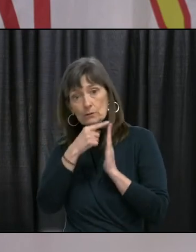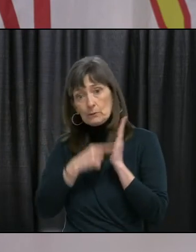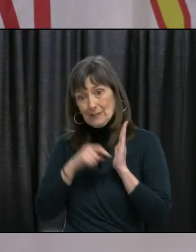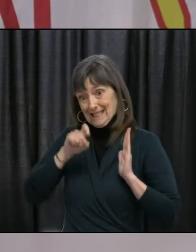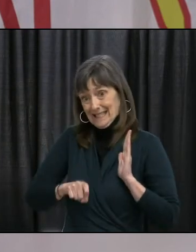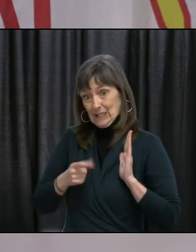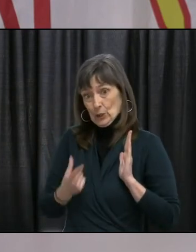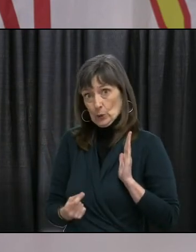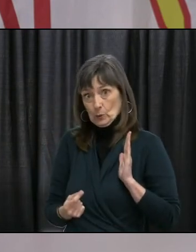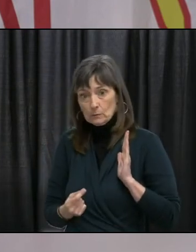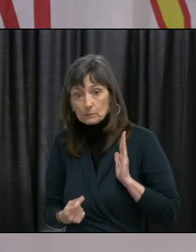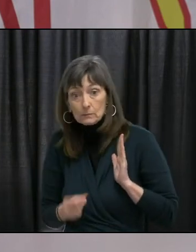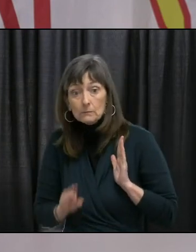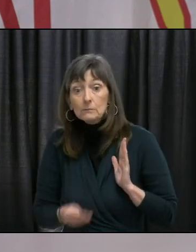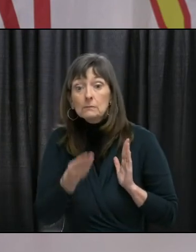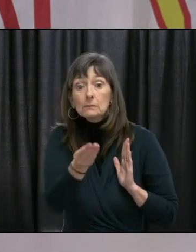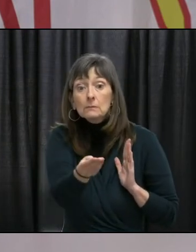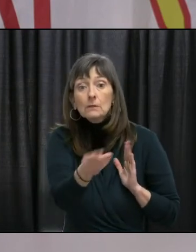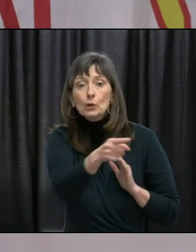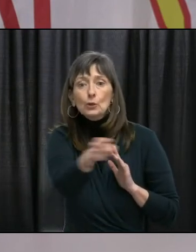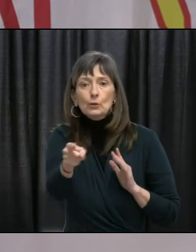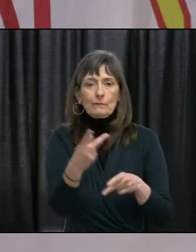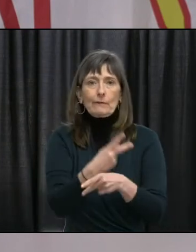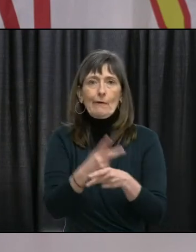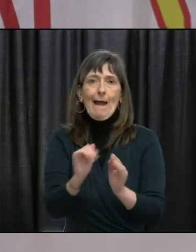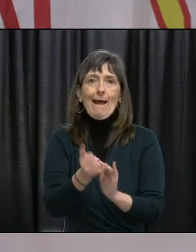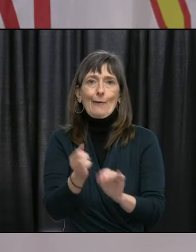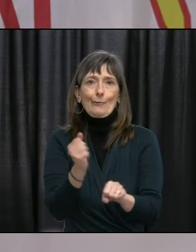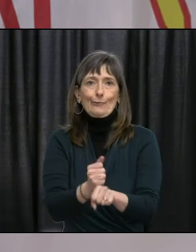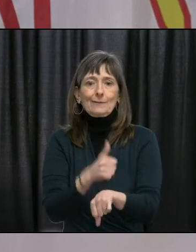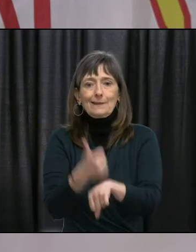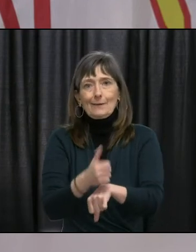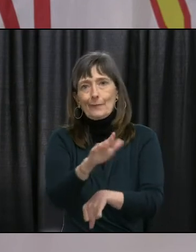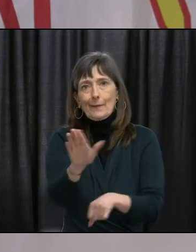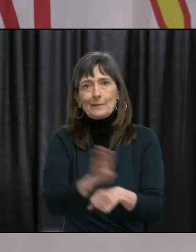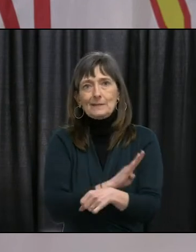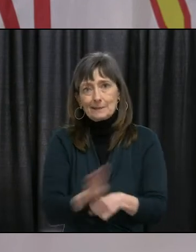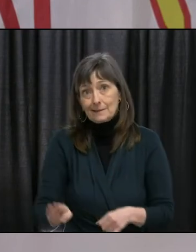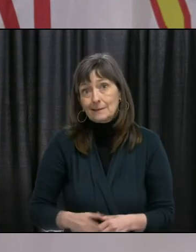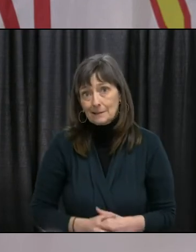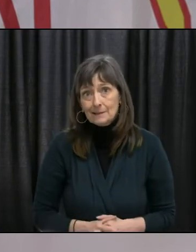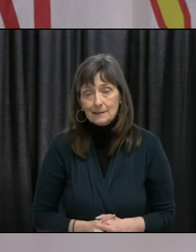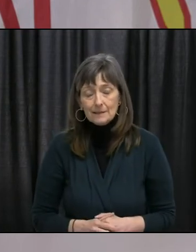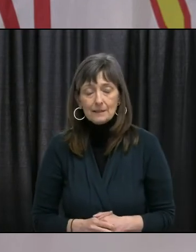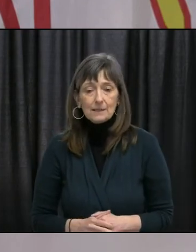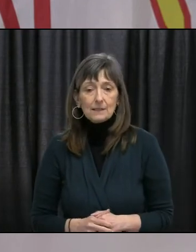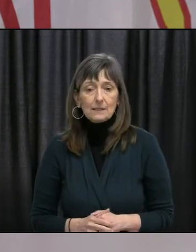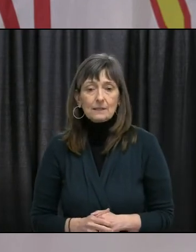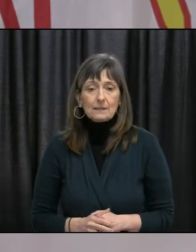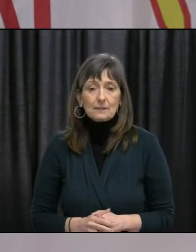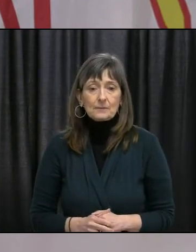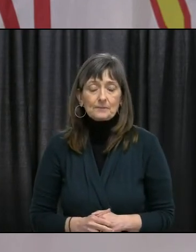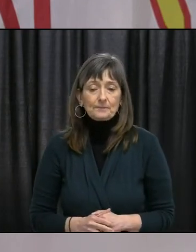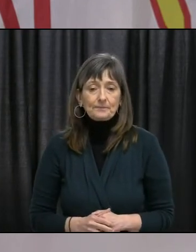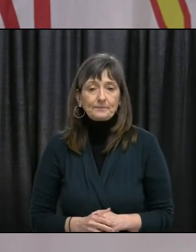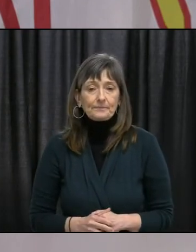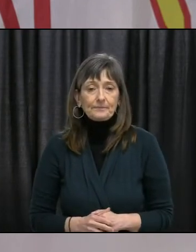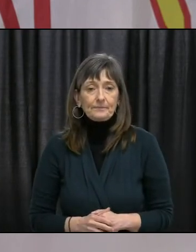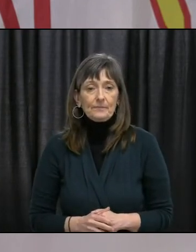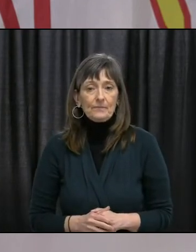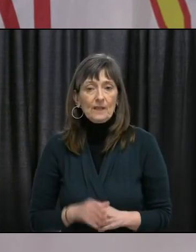to leave it to the industry to be able to adapt their practices to be in keeping with that advice